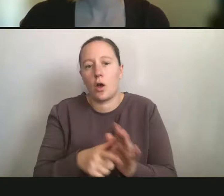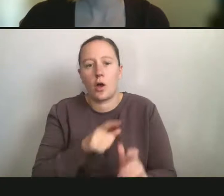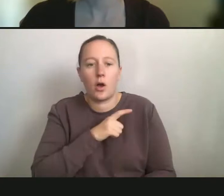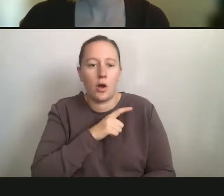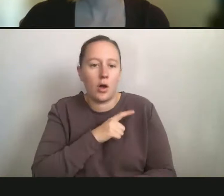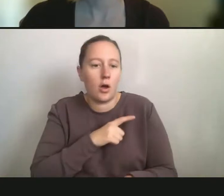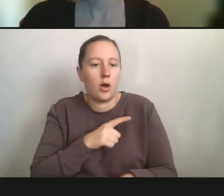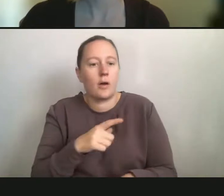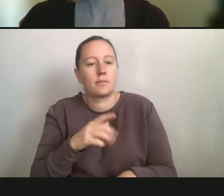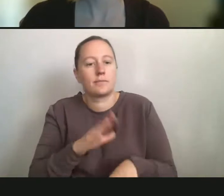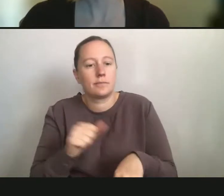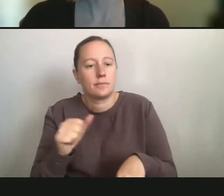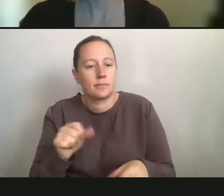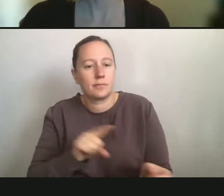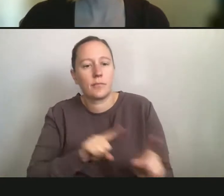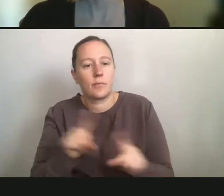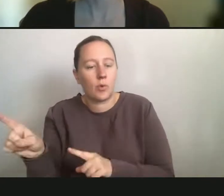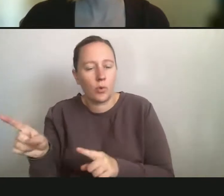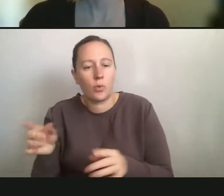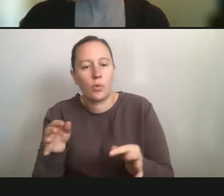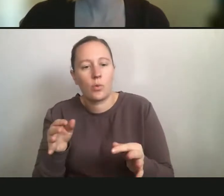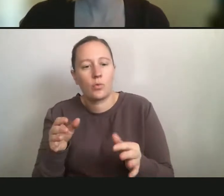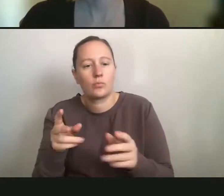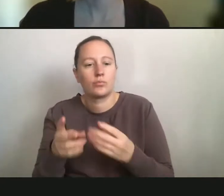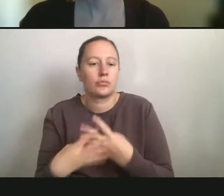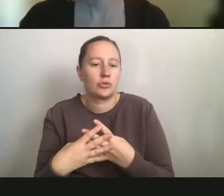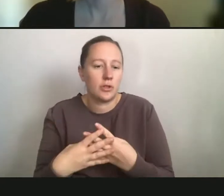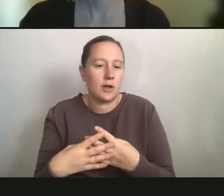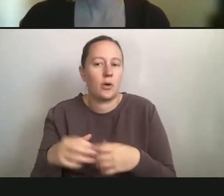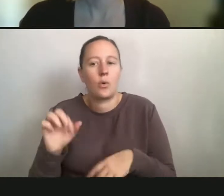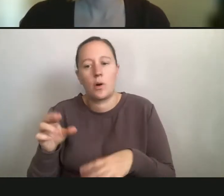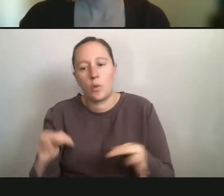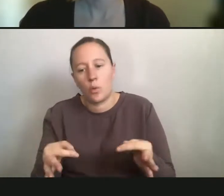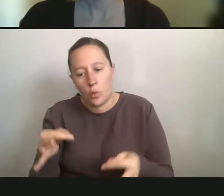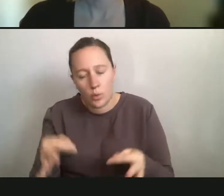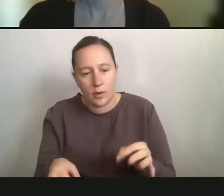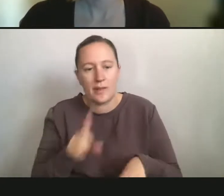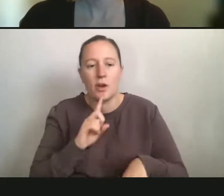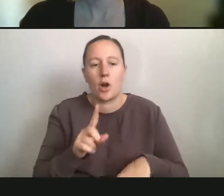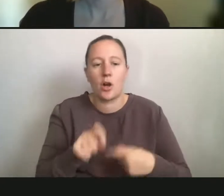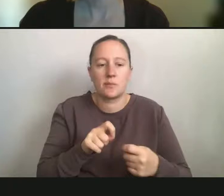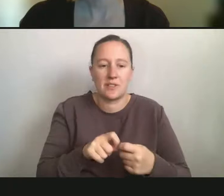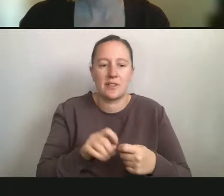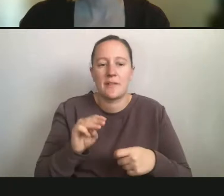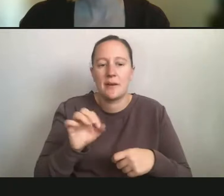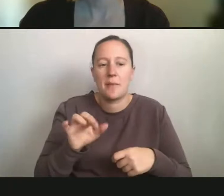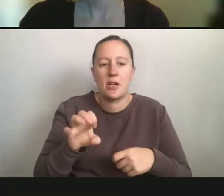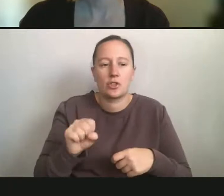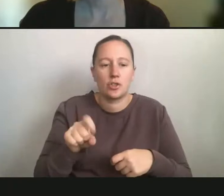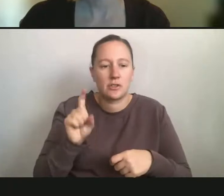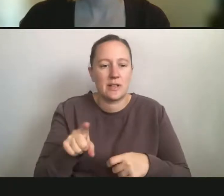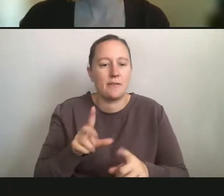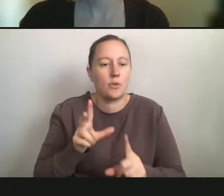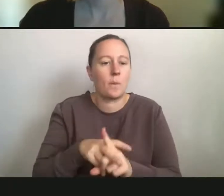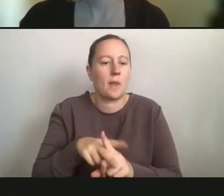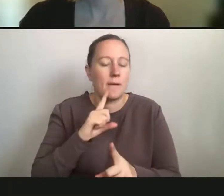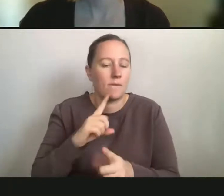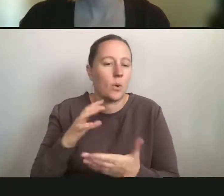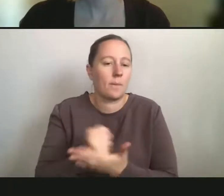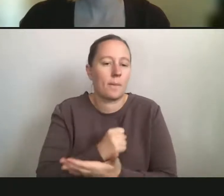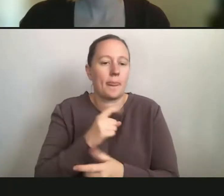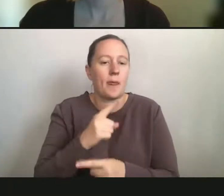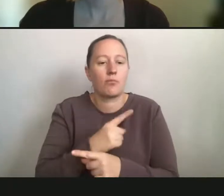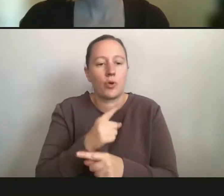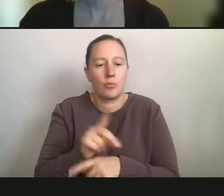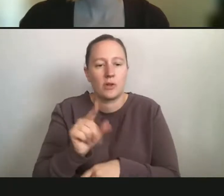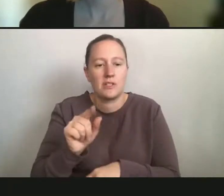subpoenas. So there are a number of measures that can be applied to sort of maximize appropriate data sharing. And I